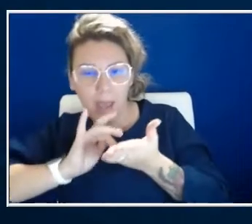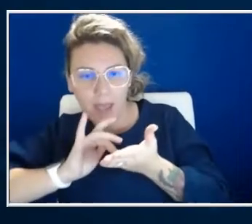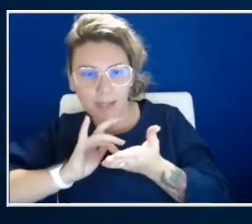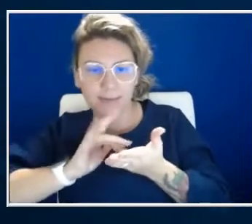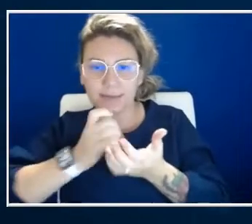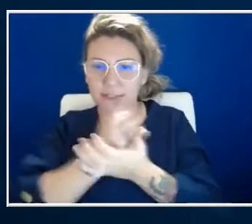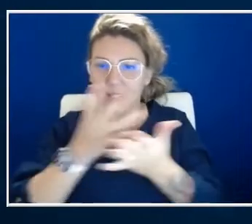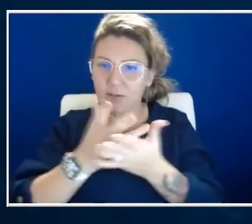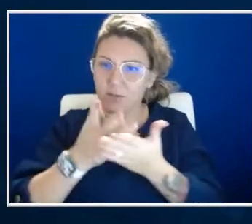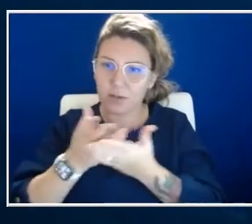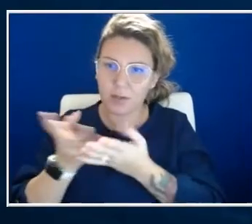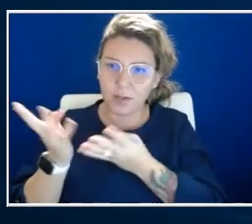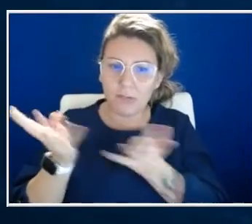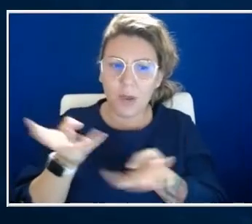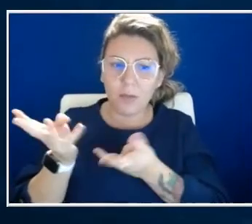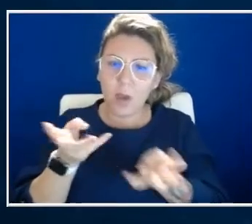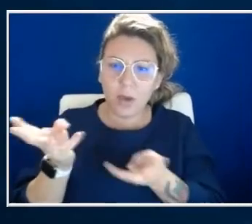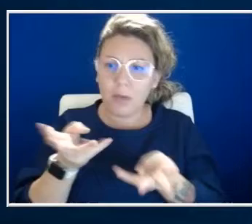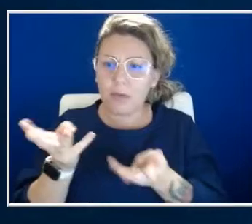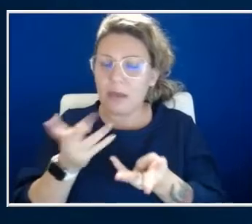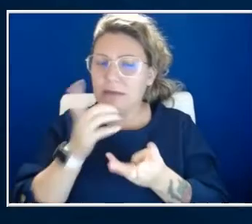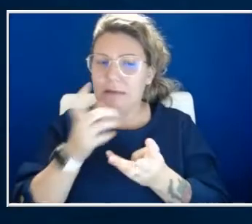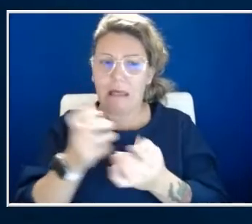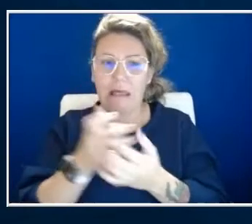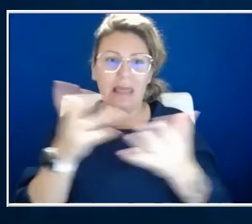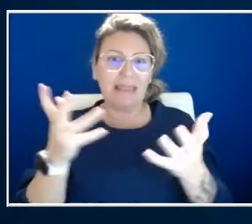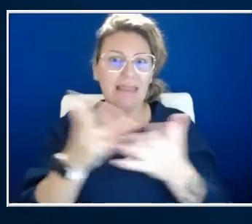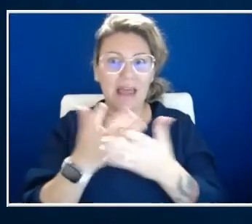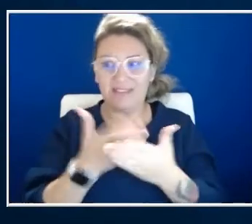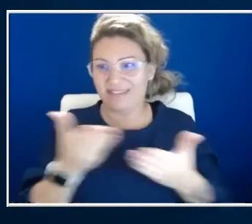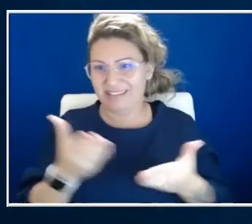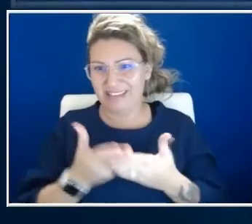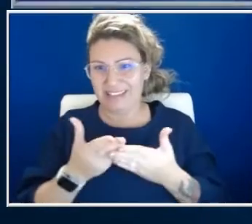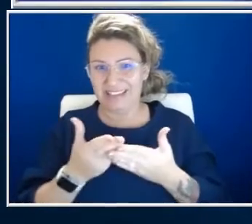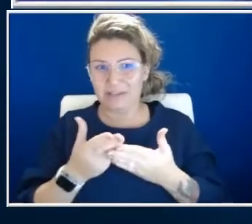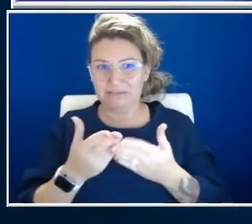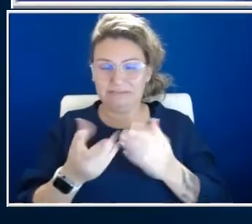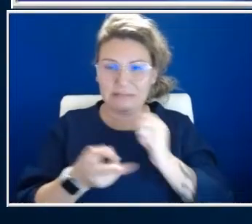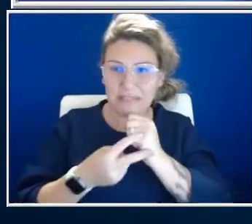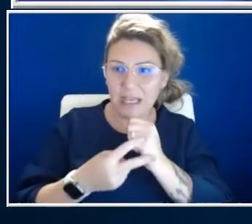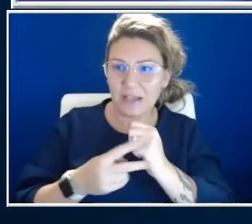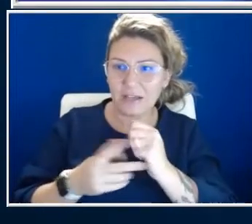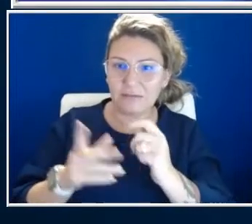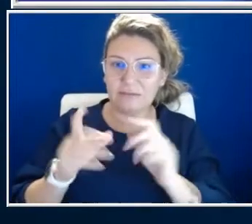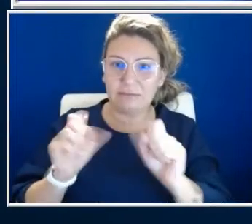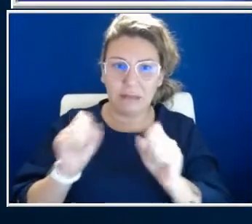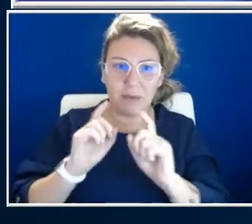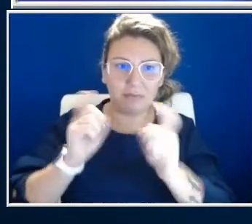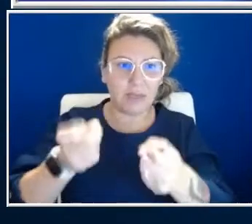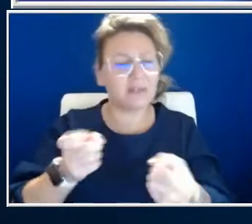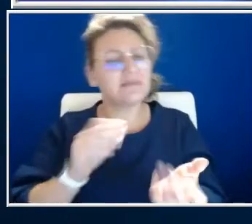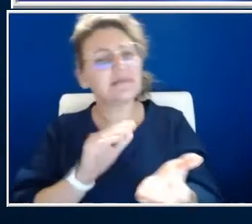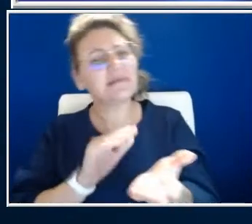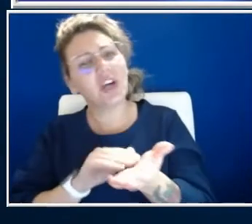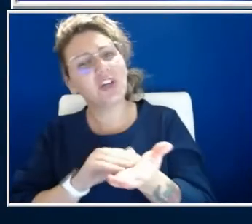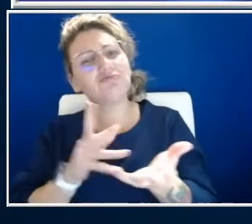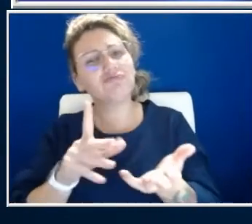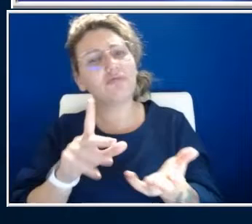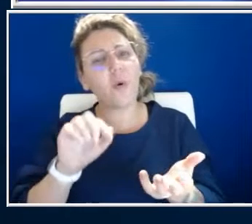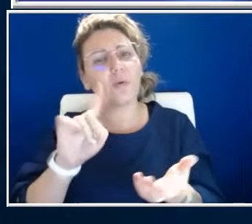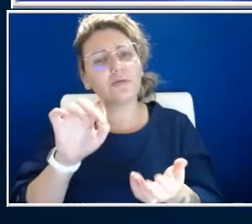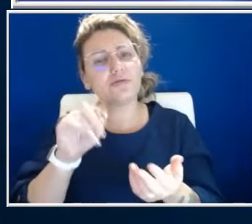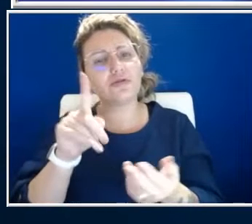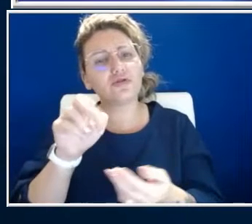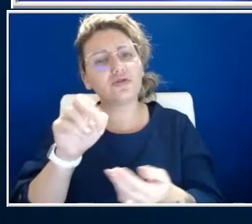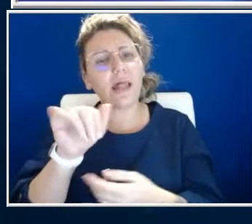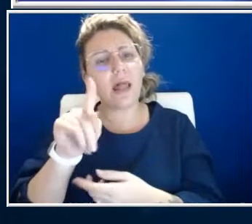because he just didn't have a lot of reserve and had to be very careful with that. Dr. Holzerlein, what exactly did you do to Curtis? Kind